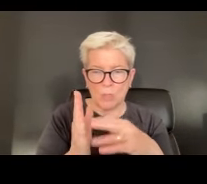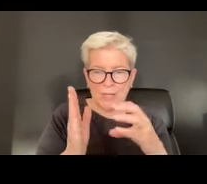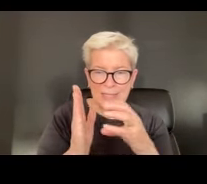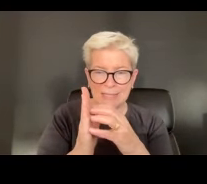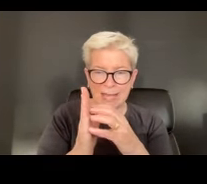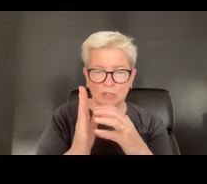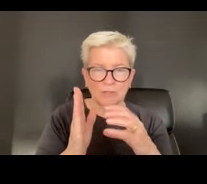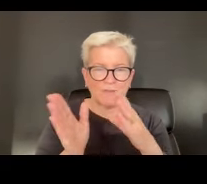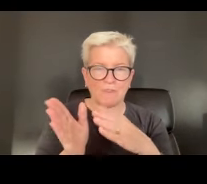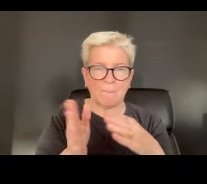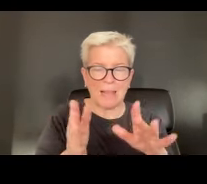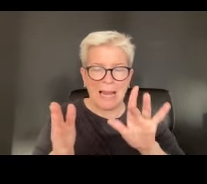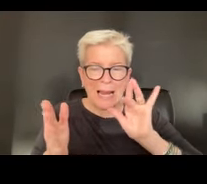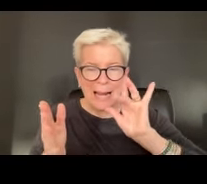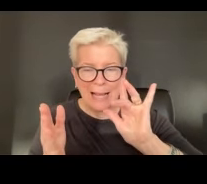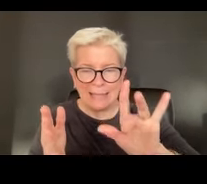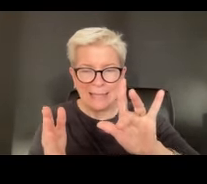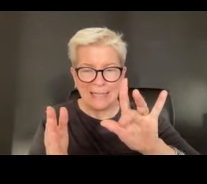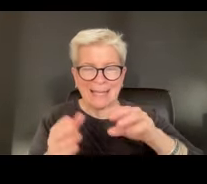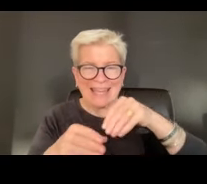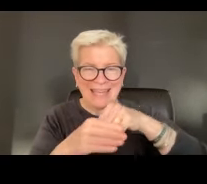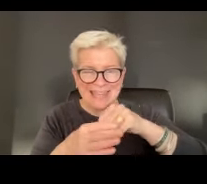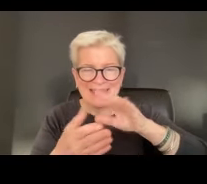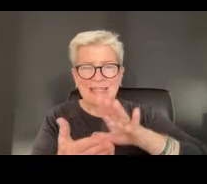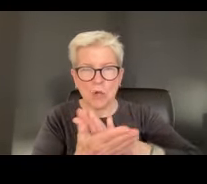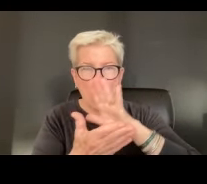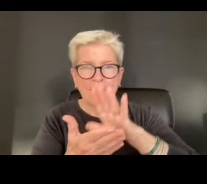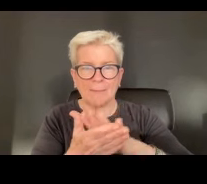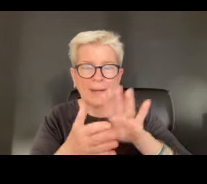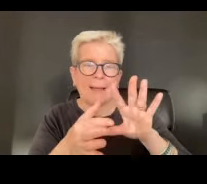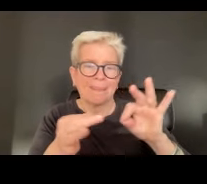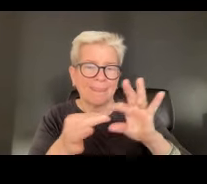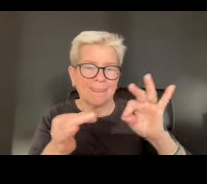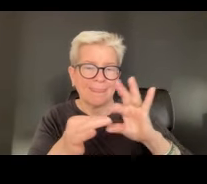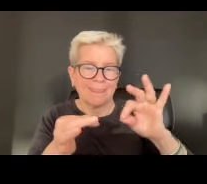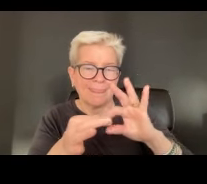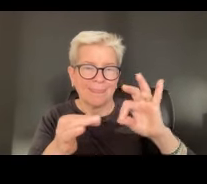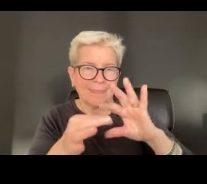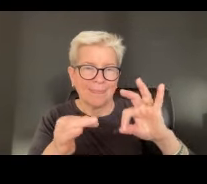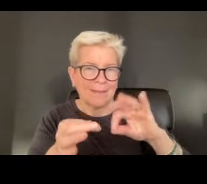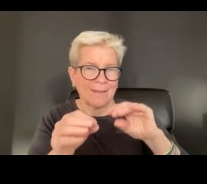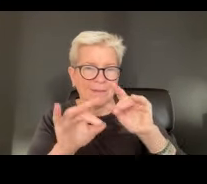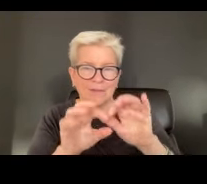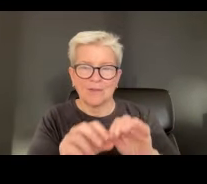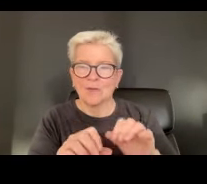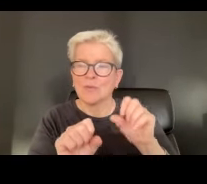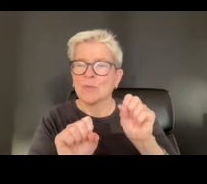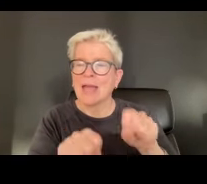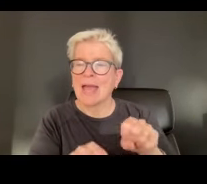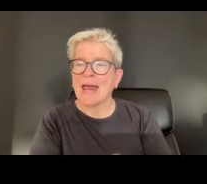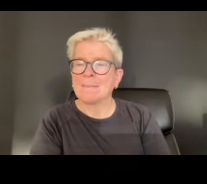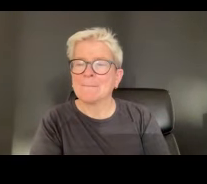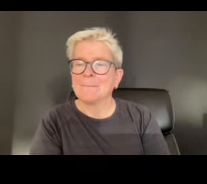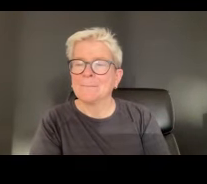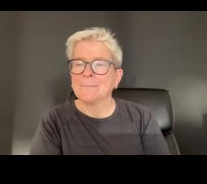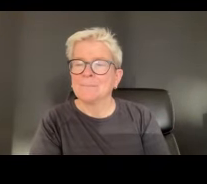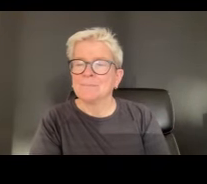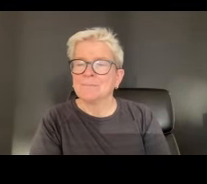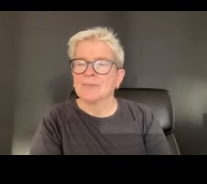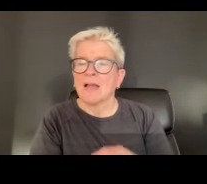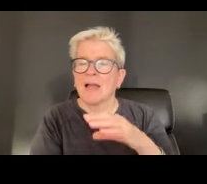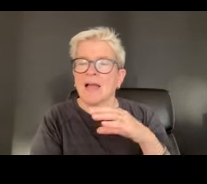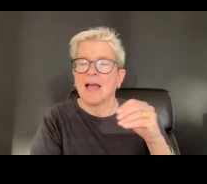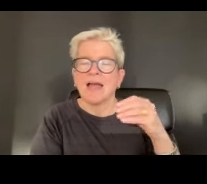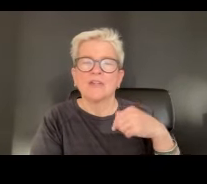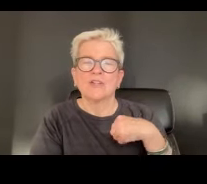and click right on the document at sections that you have thoughts about or concerns or things you really like, and you can put that